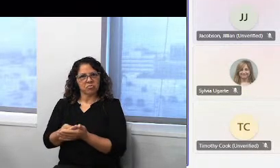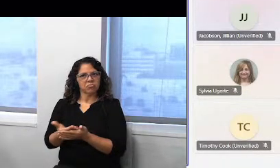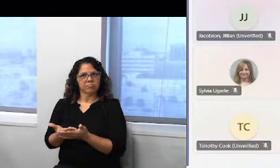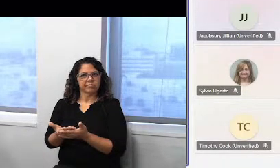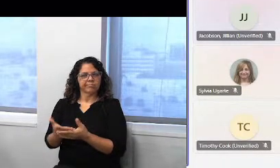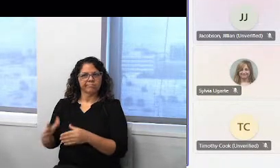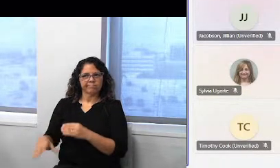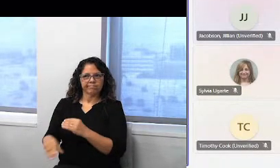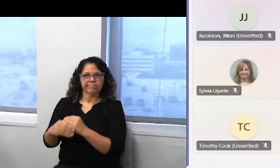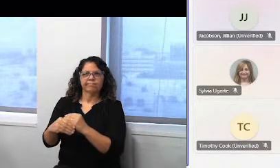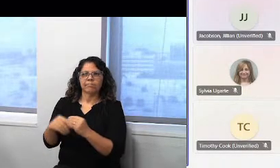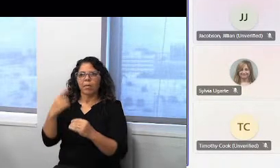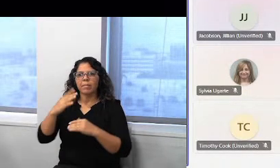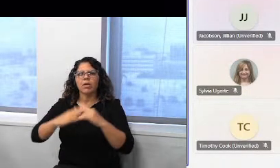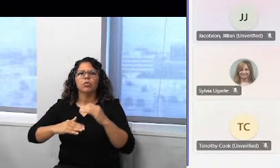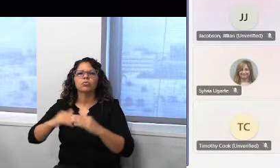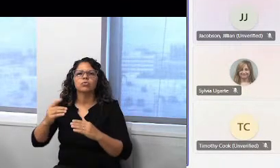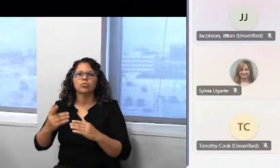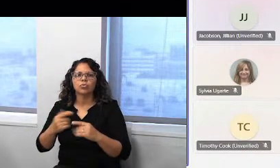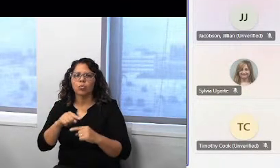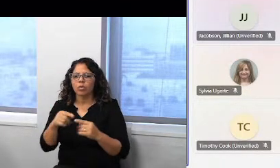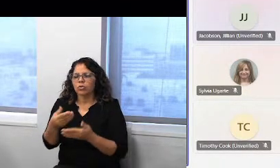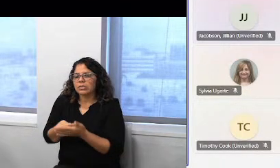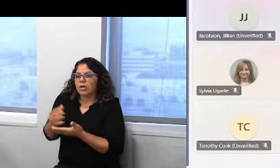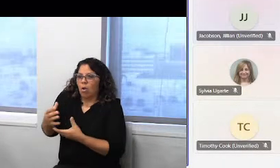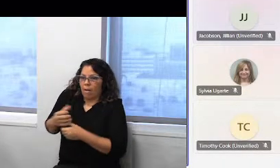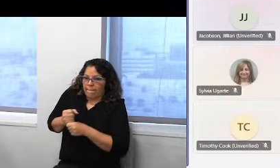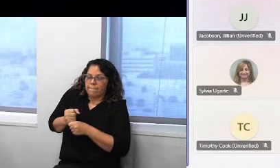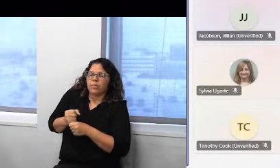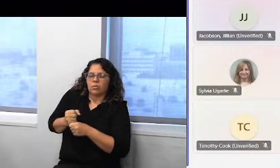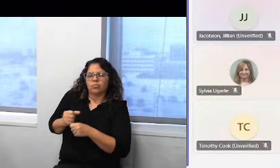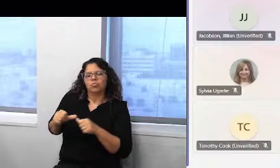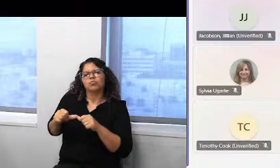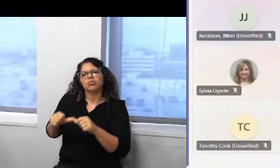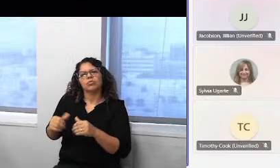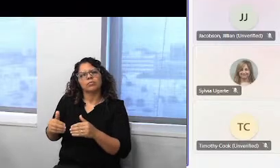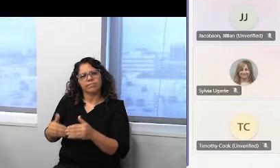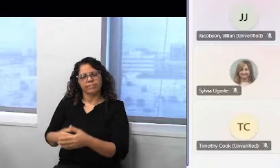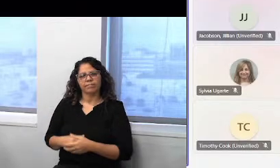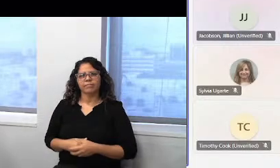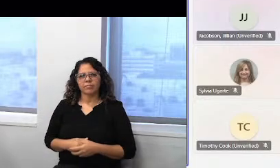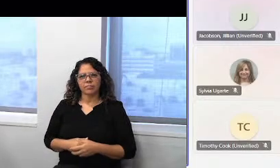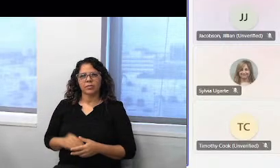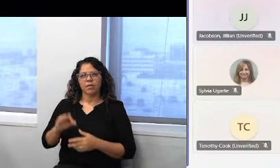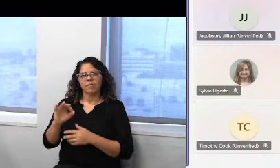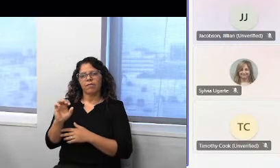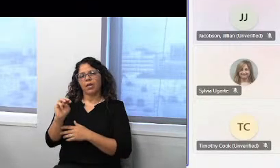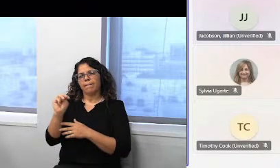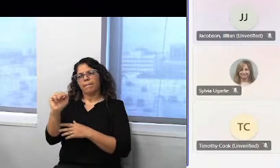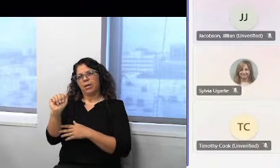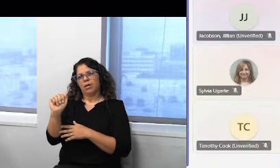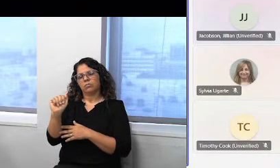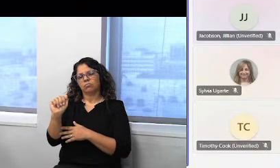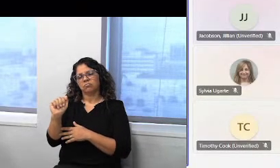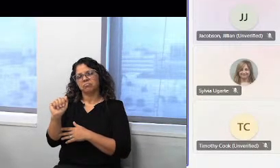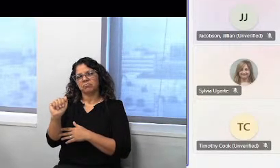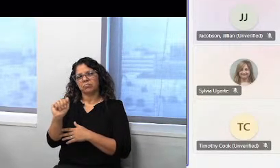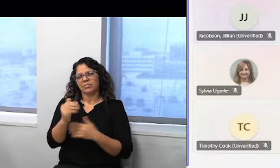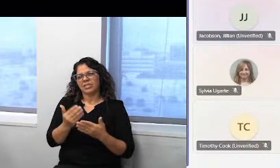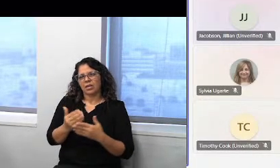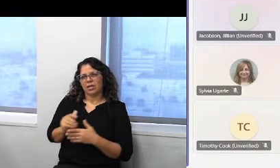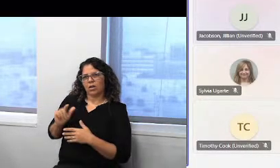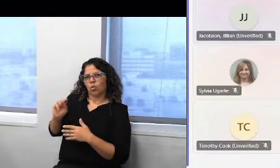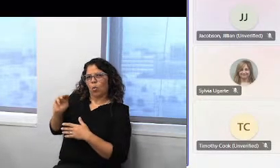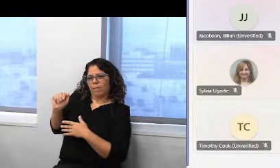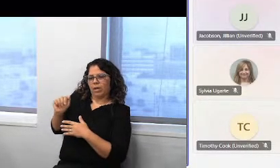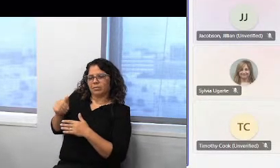it. During the FEMA process, this might help you a little bit. Luma has access to what is called A&E, architectural and